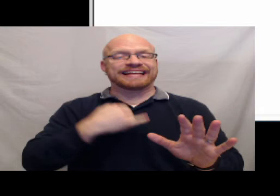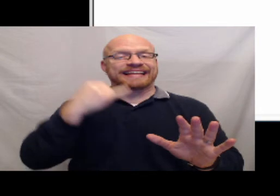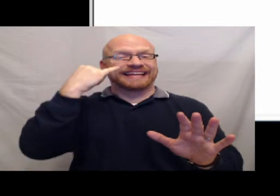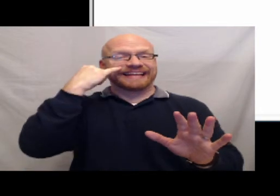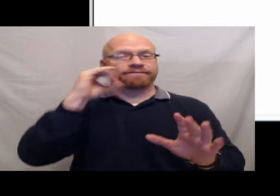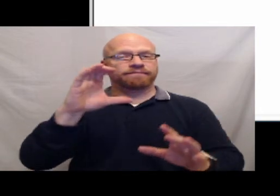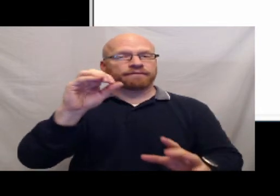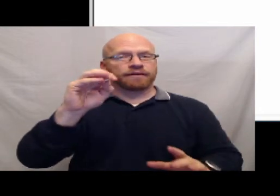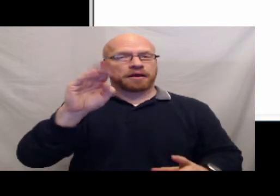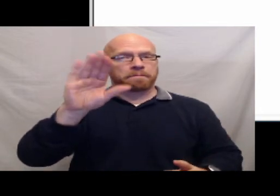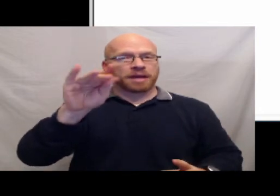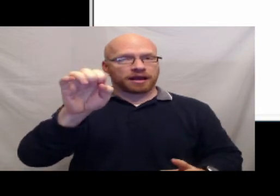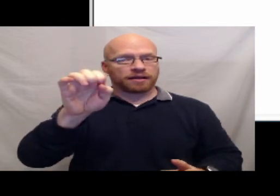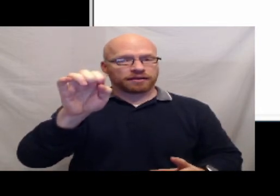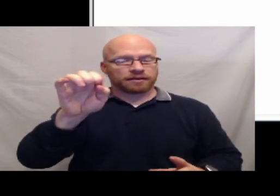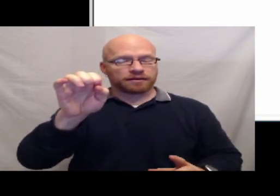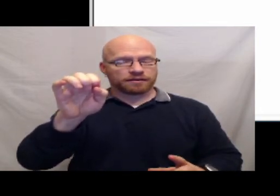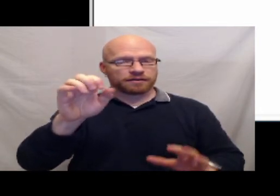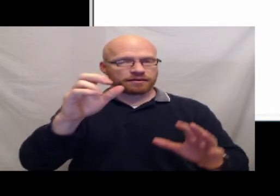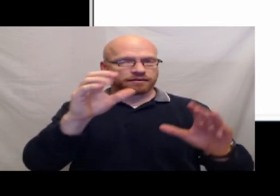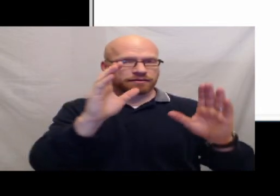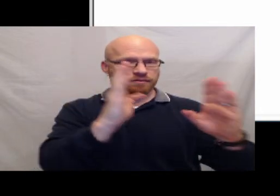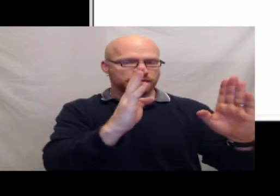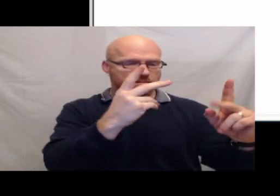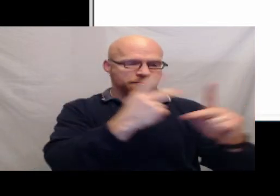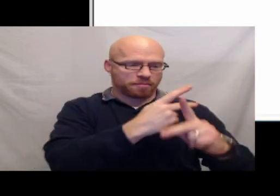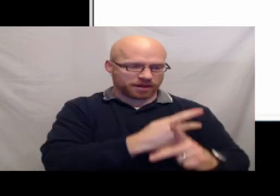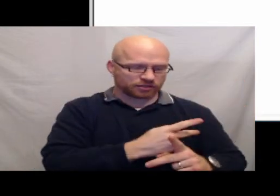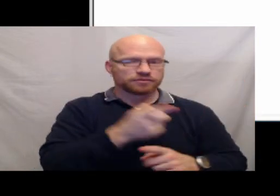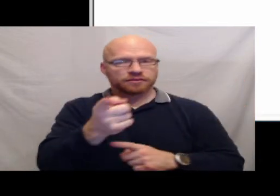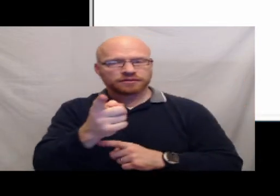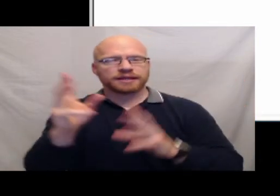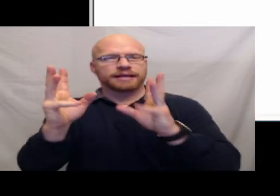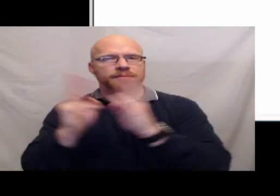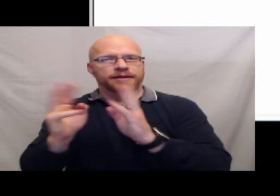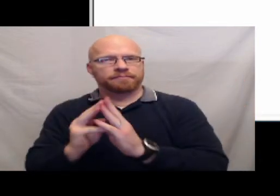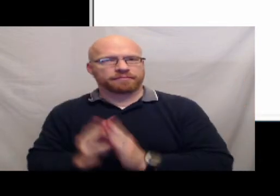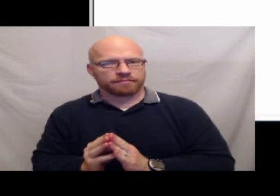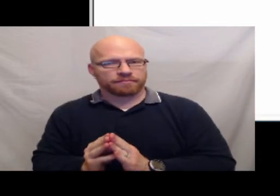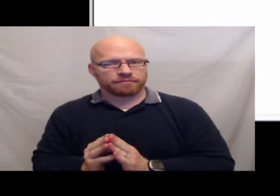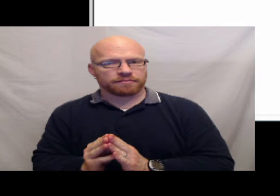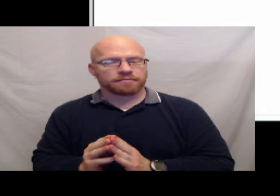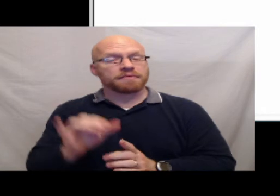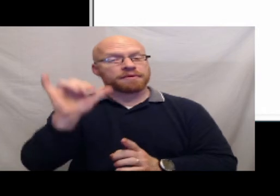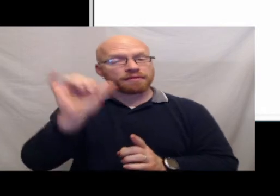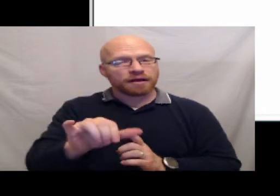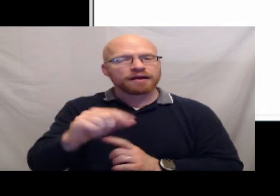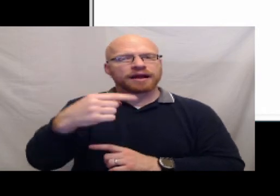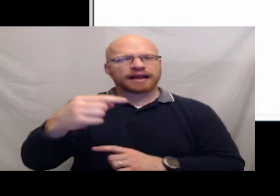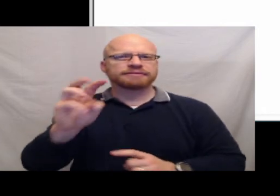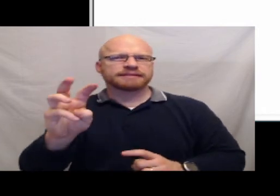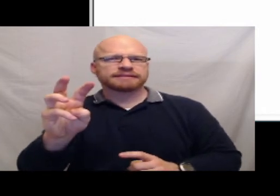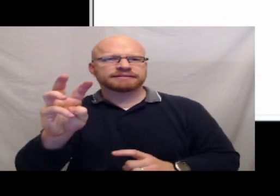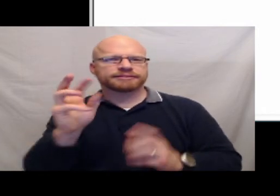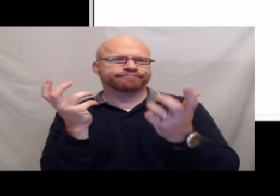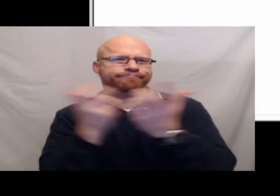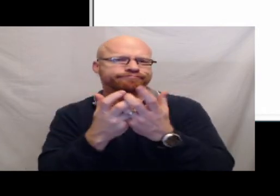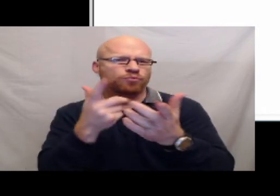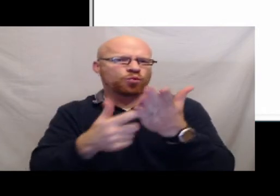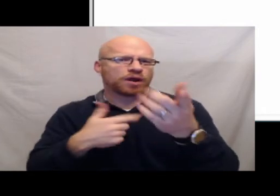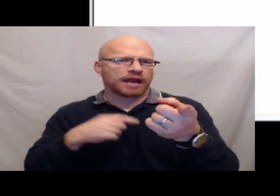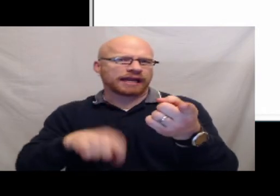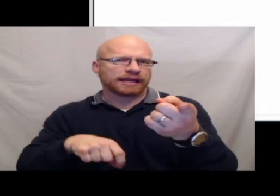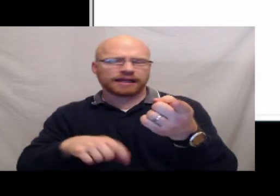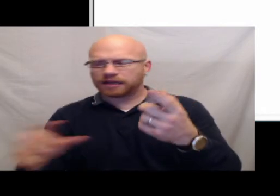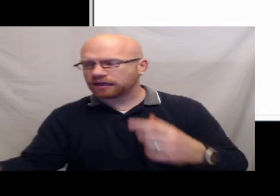here. What I'm saying is if we combine these factors, we add them together, okay, so we're multiplying them first to get positive 8. Then